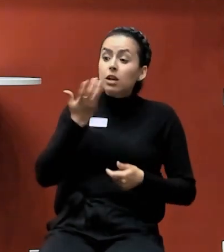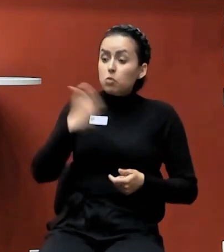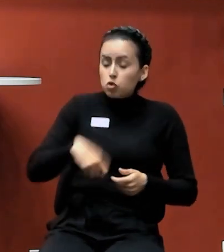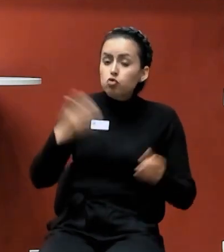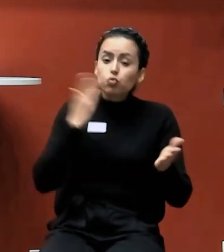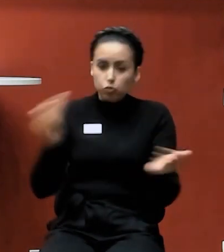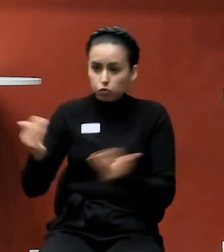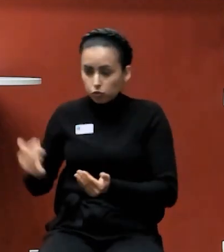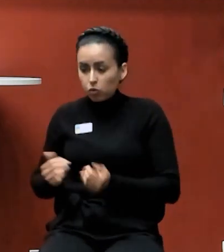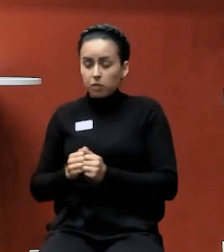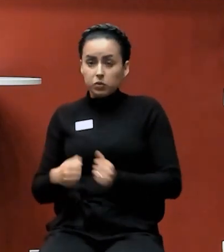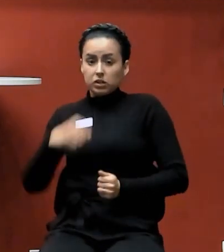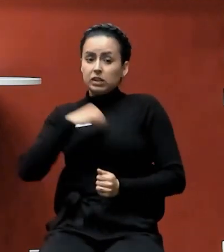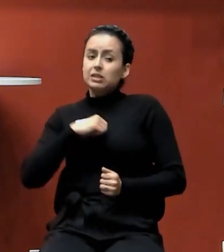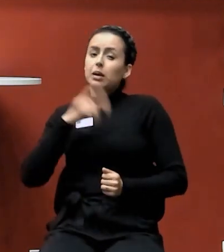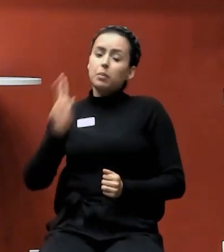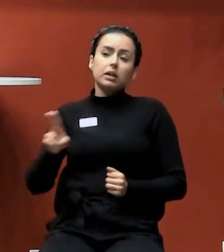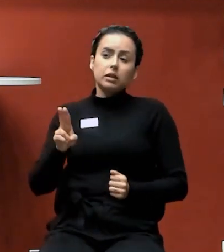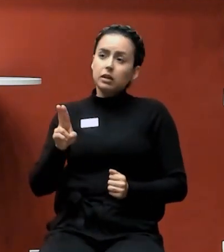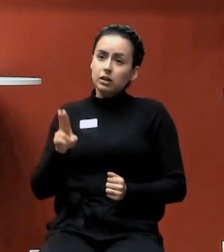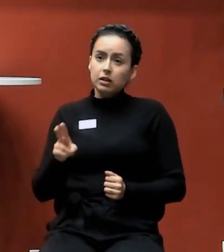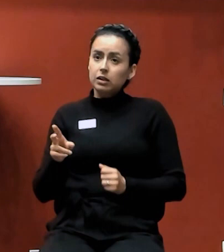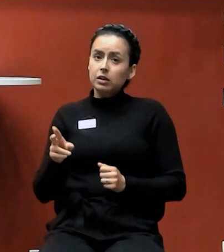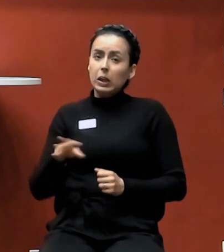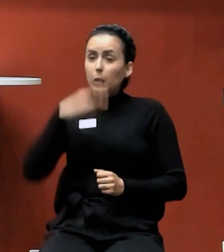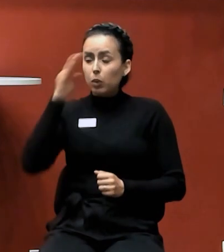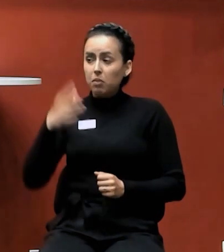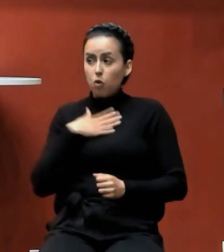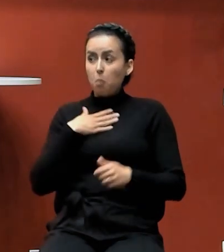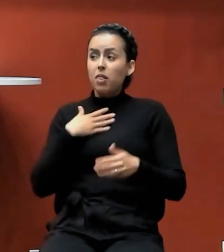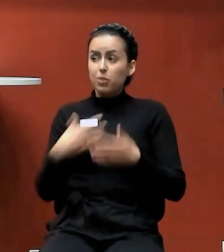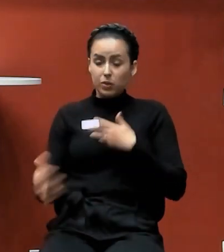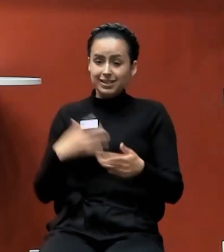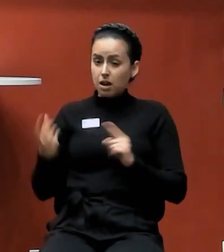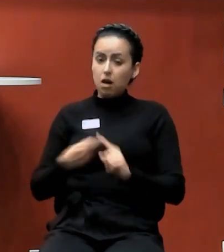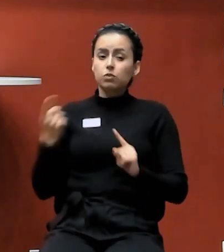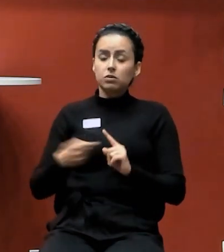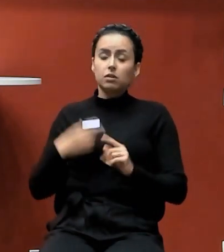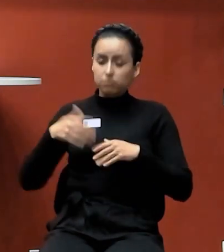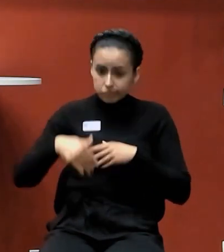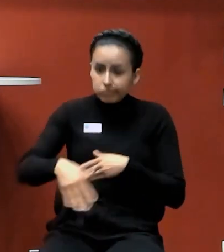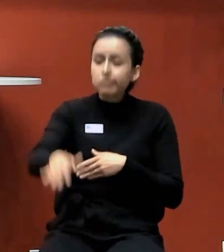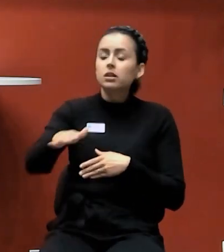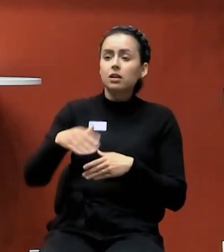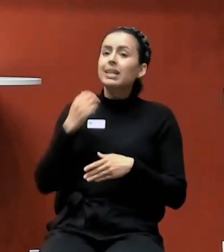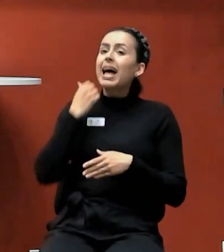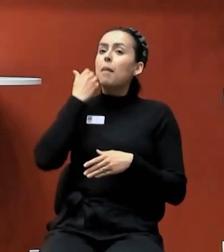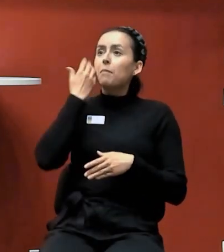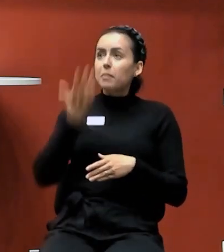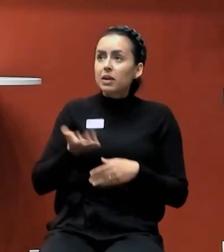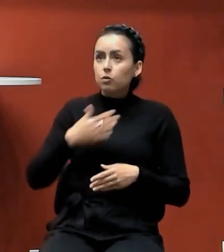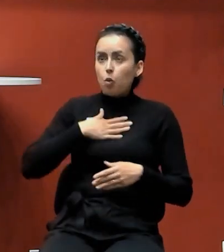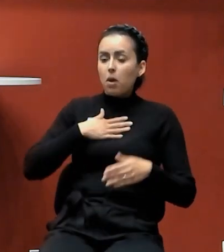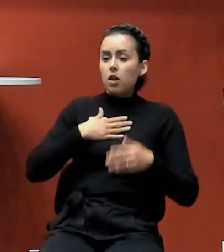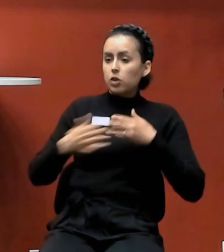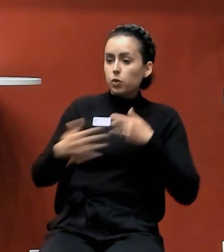absolutely proud of my work since the very beginning. So when I sent my work, when I send my